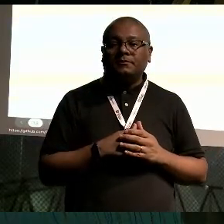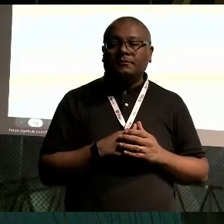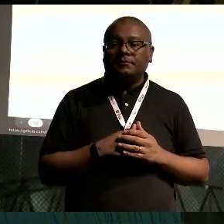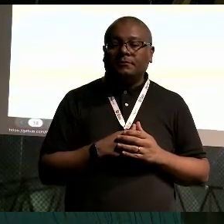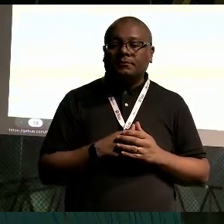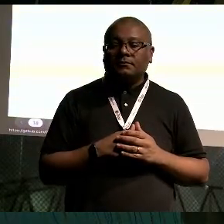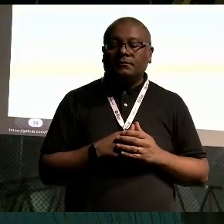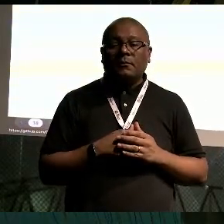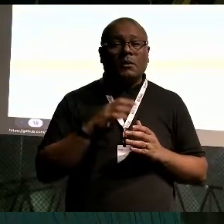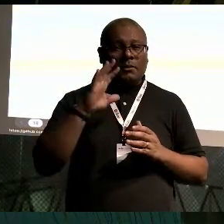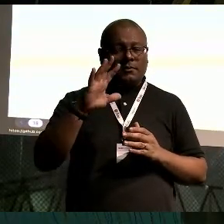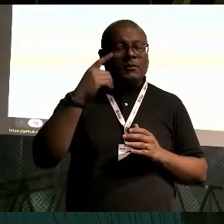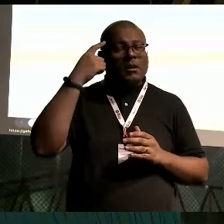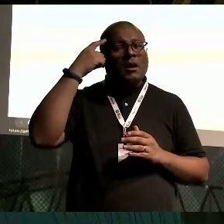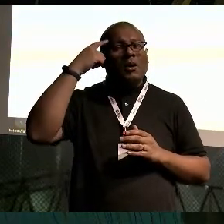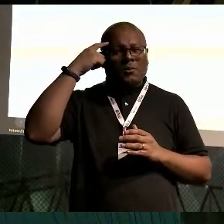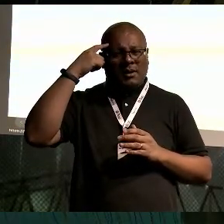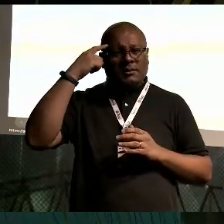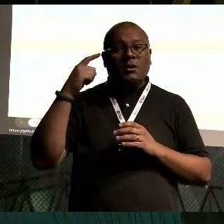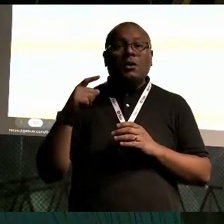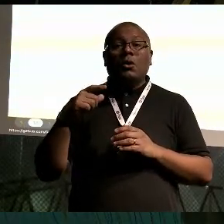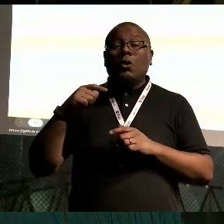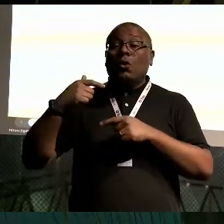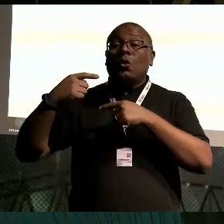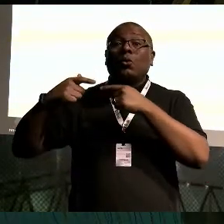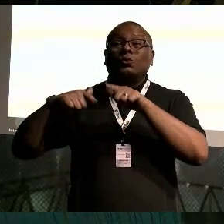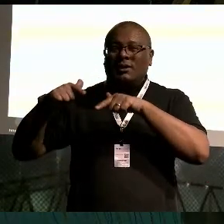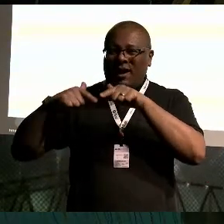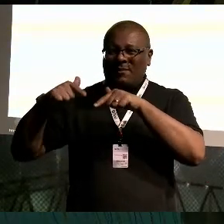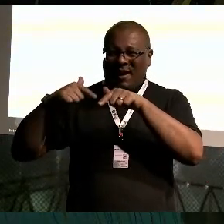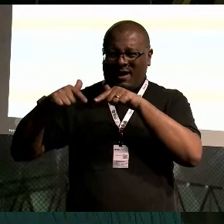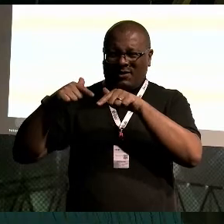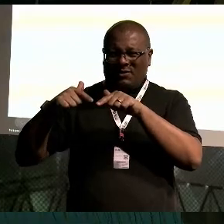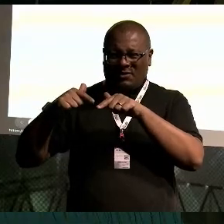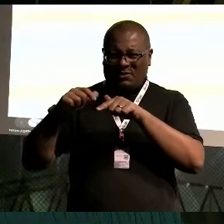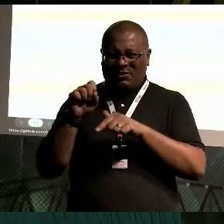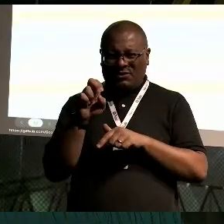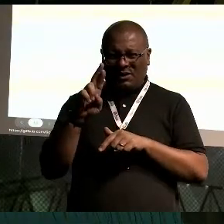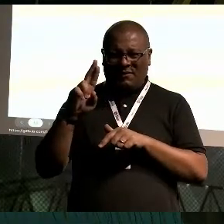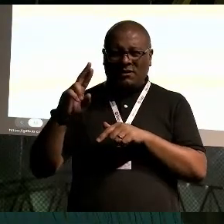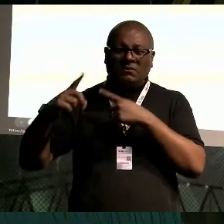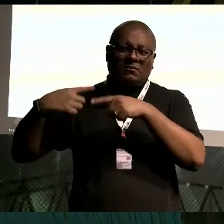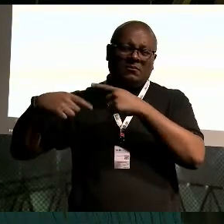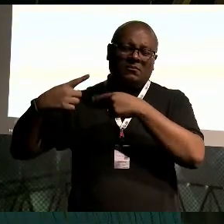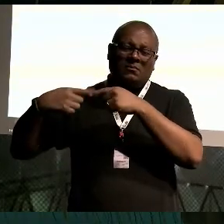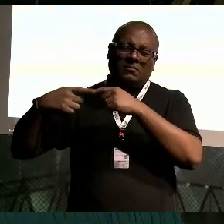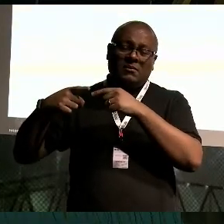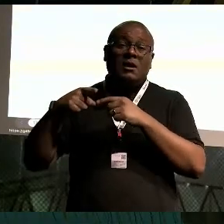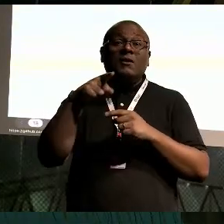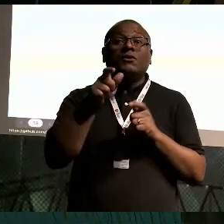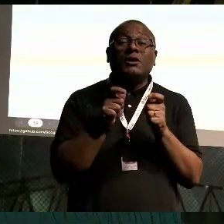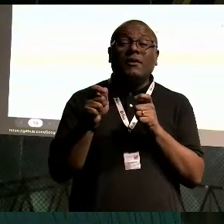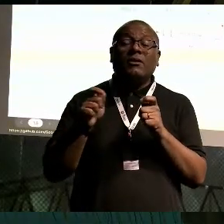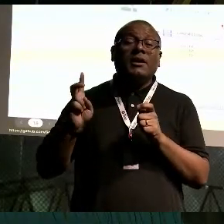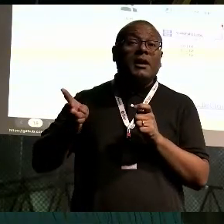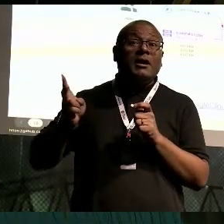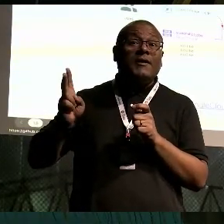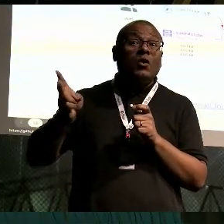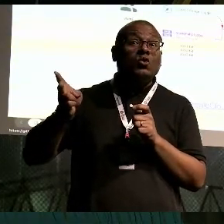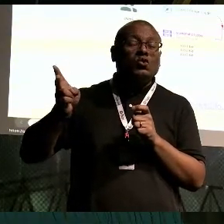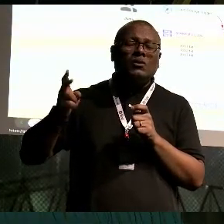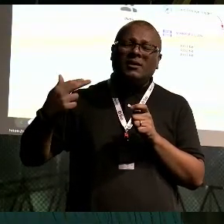Again, if you need to run long-running batch jobs, you can again use serverless orchestration to manage that. And I have this